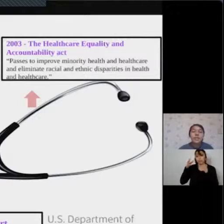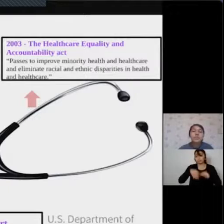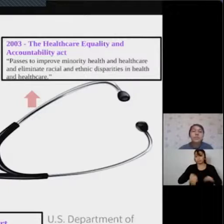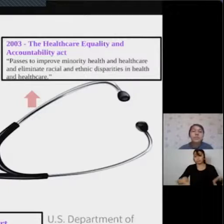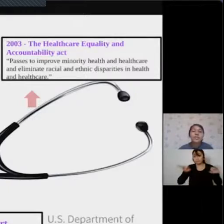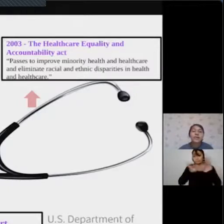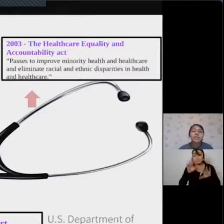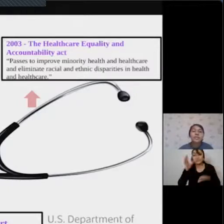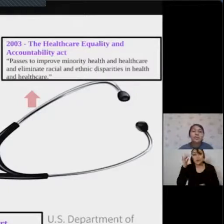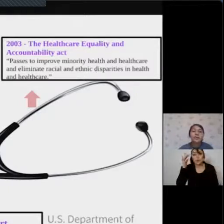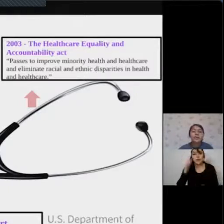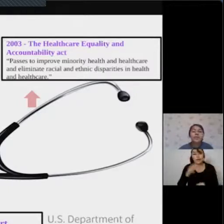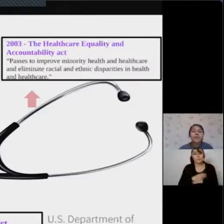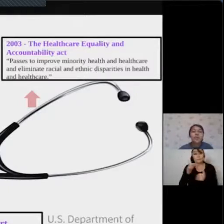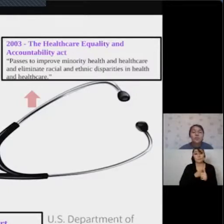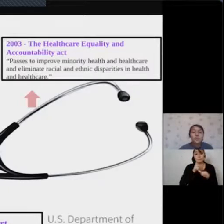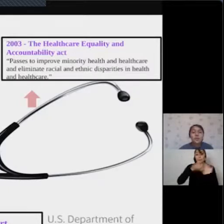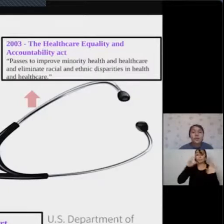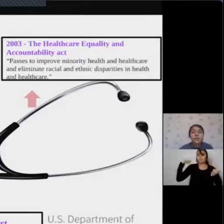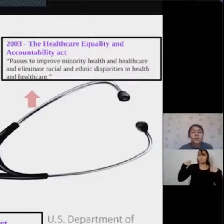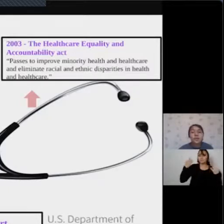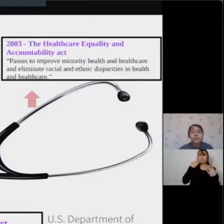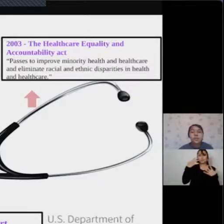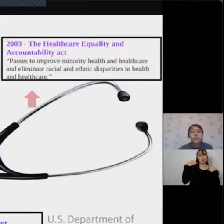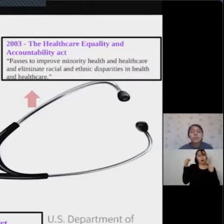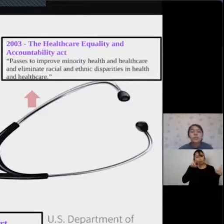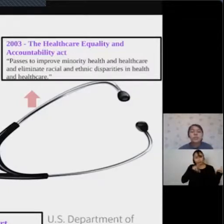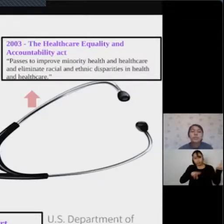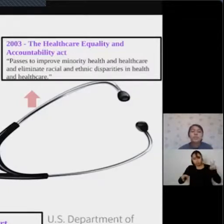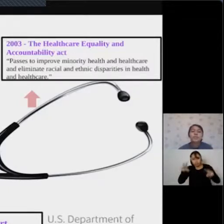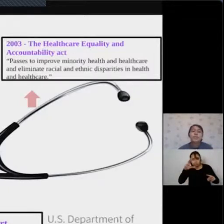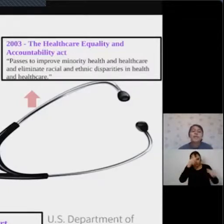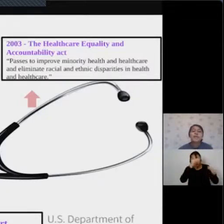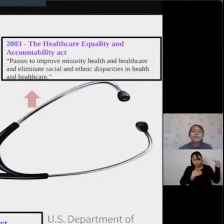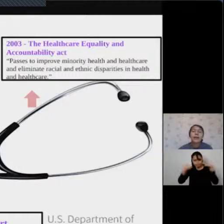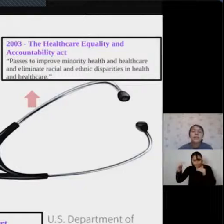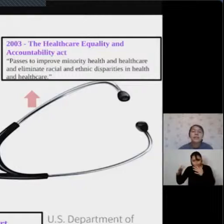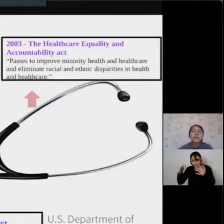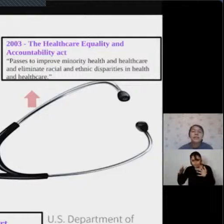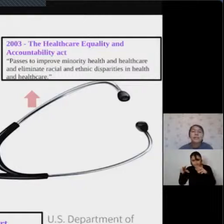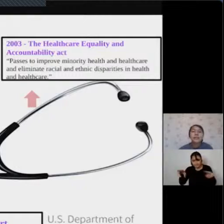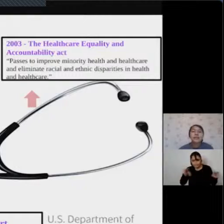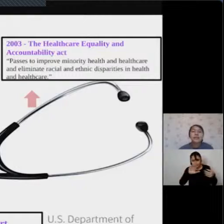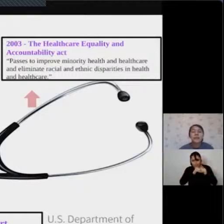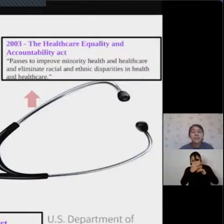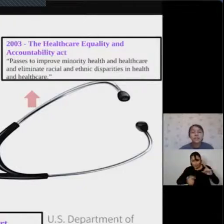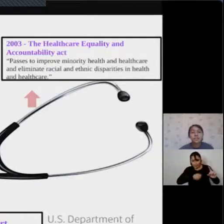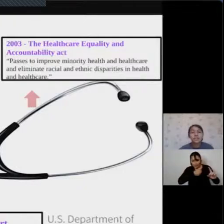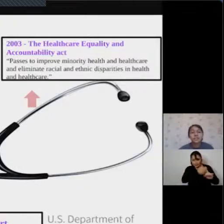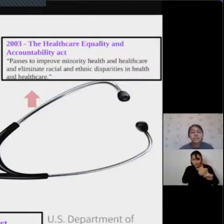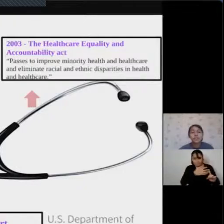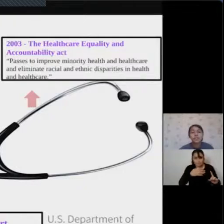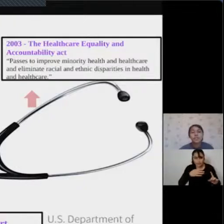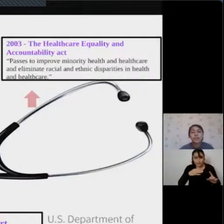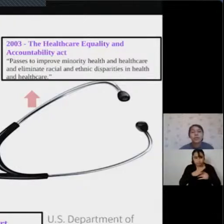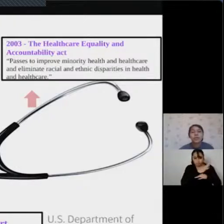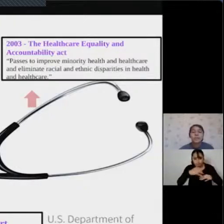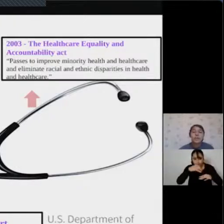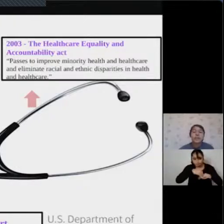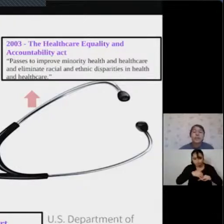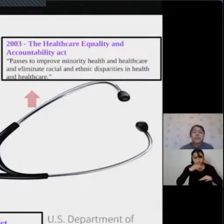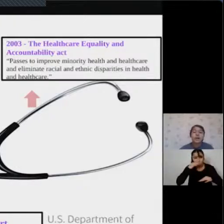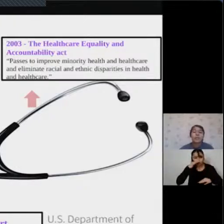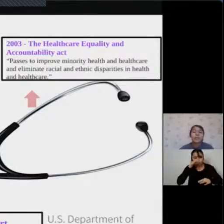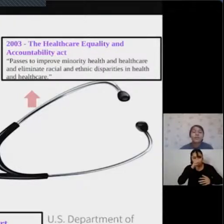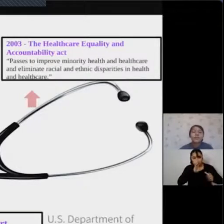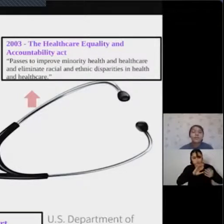first attempt to address health disparities within minority groups, which specifically impacted Native American and Indigenous communities as well, being